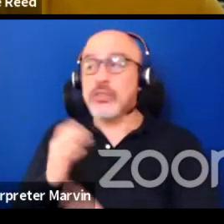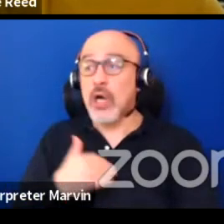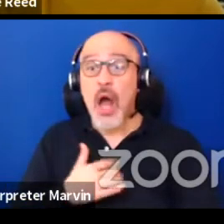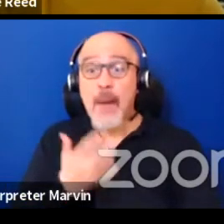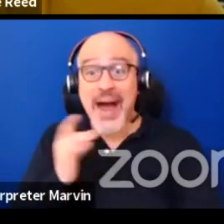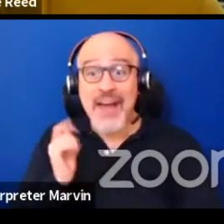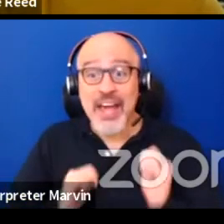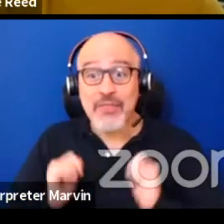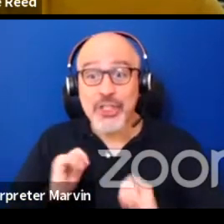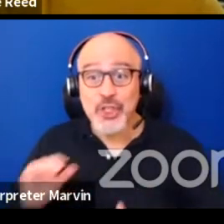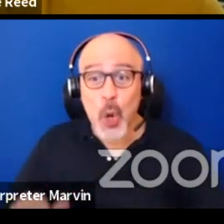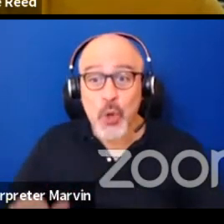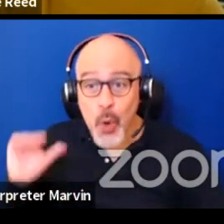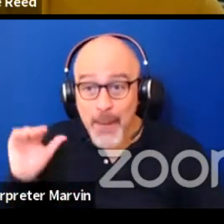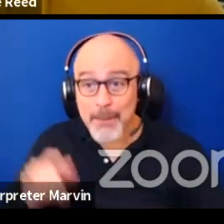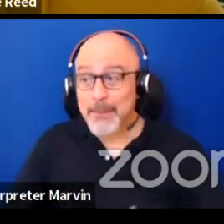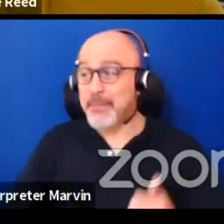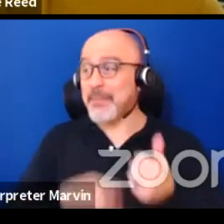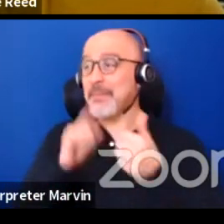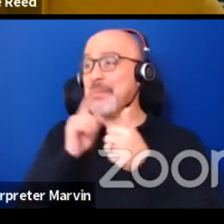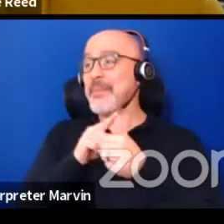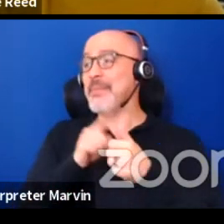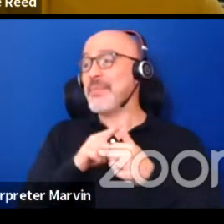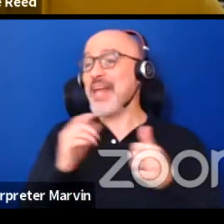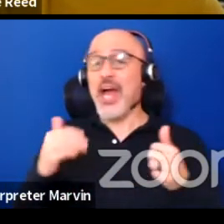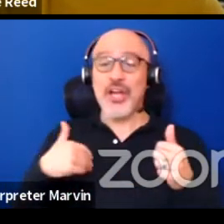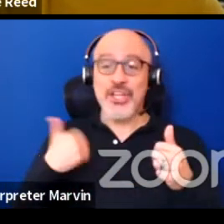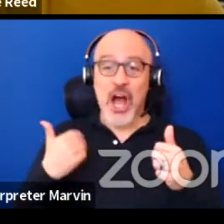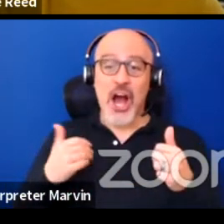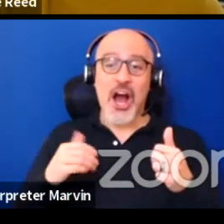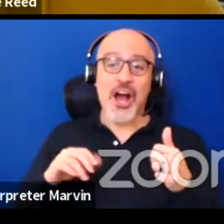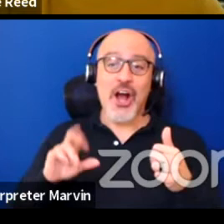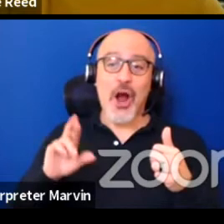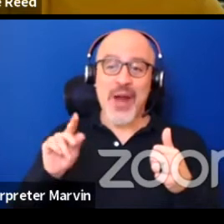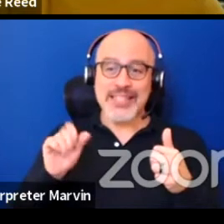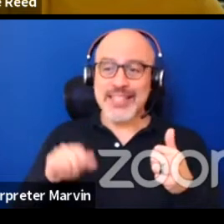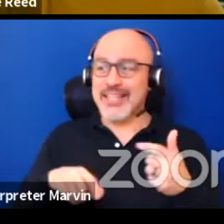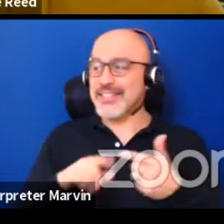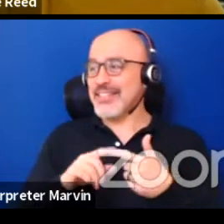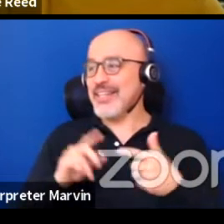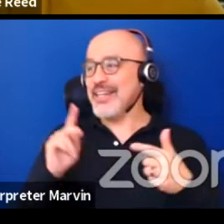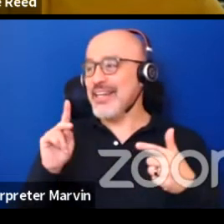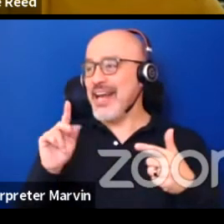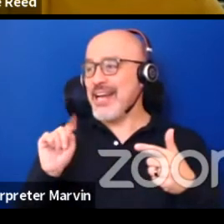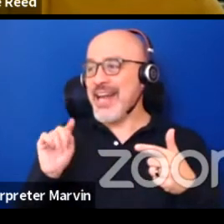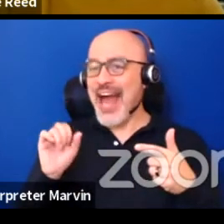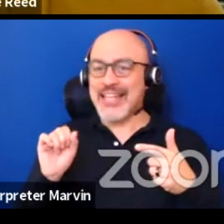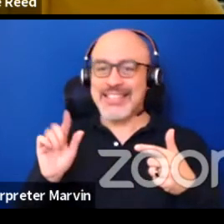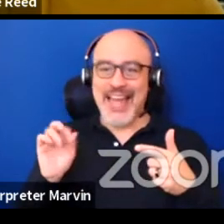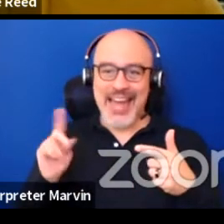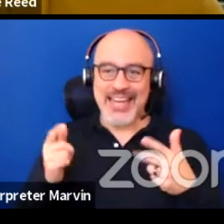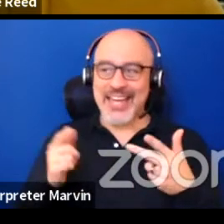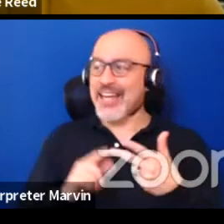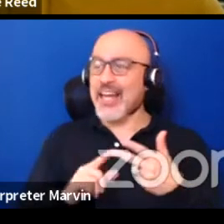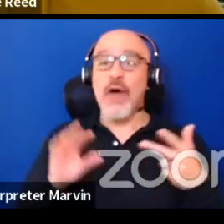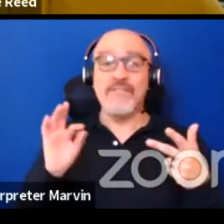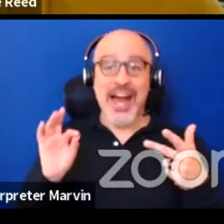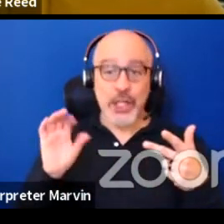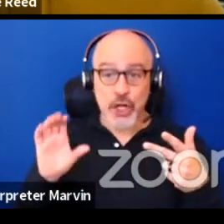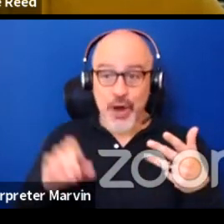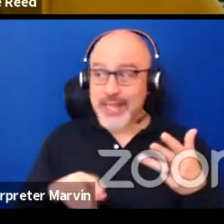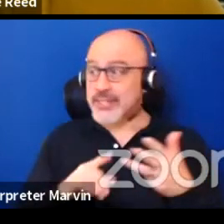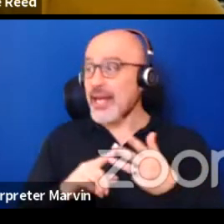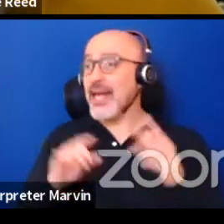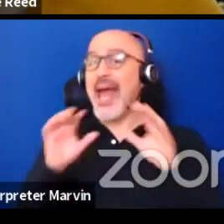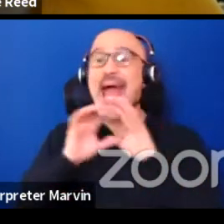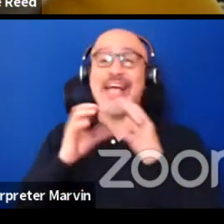child, they would be Young and the Restless, Knots Landing, Falcon Crest. As the World